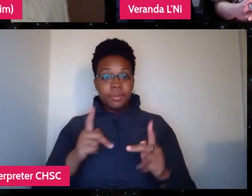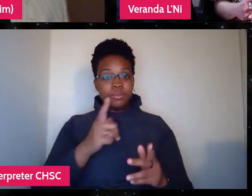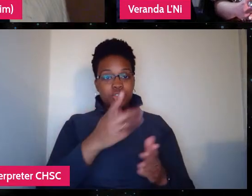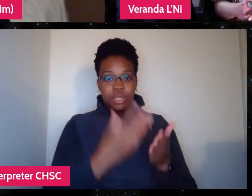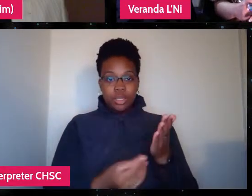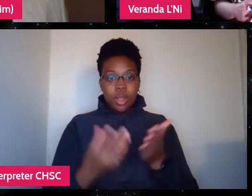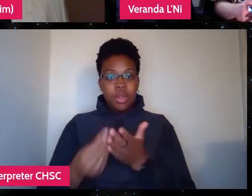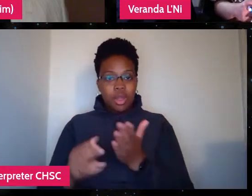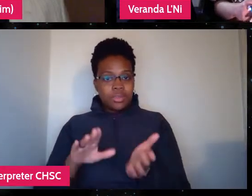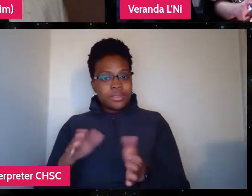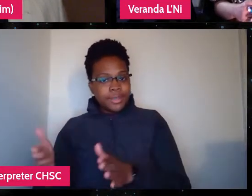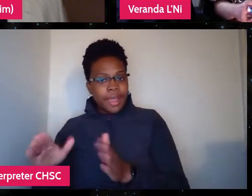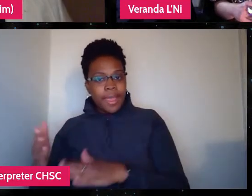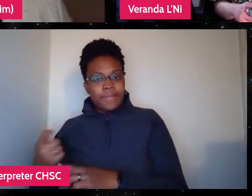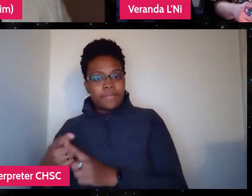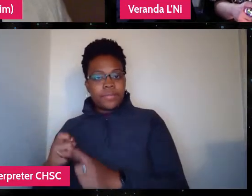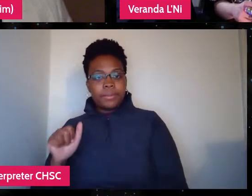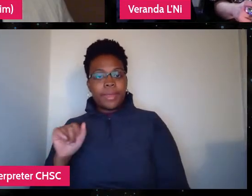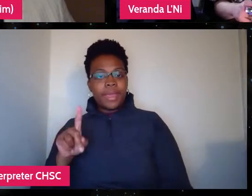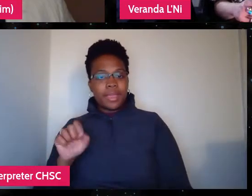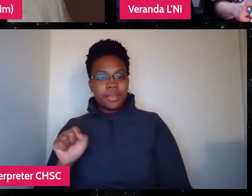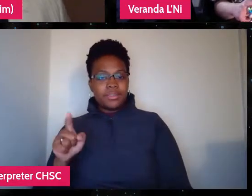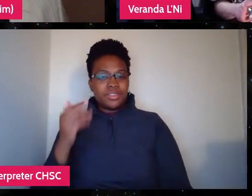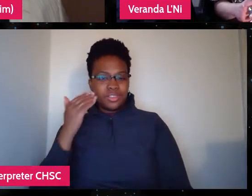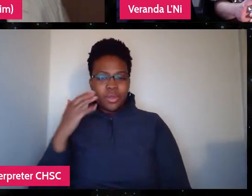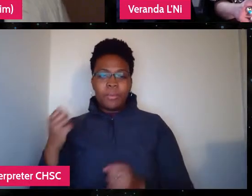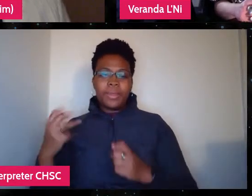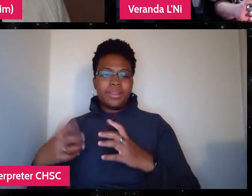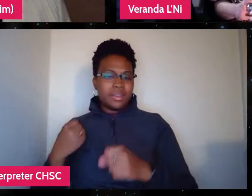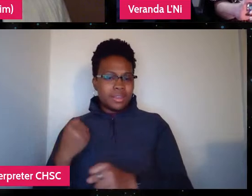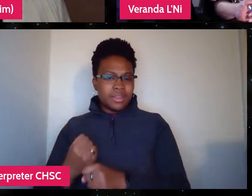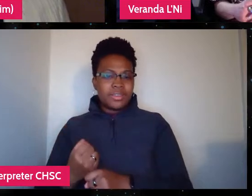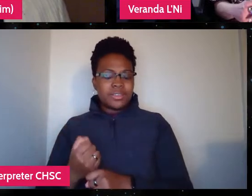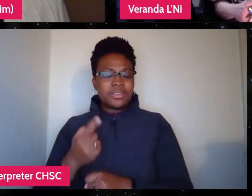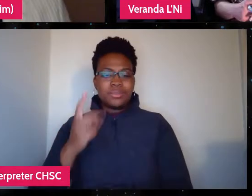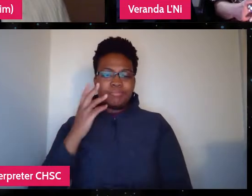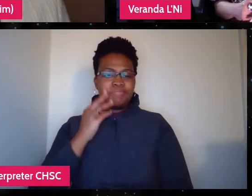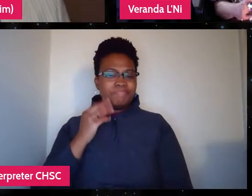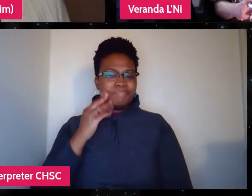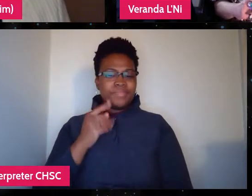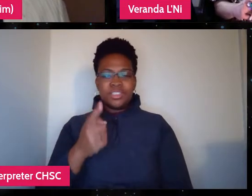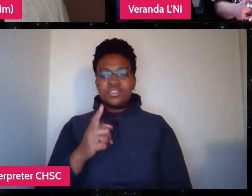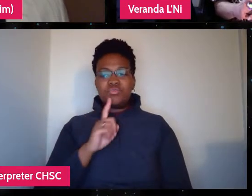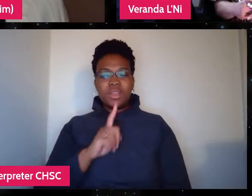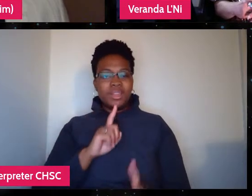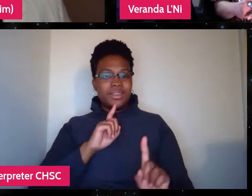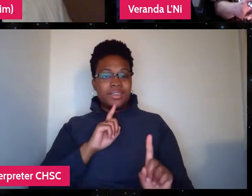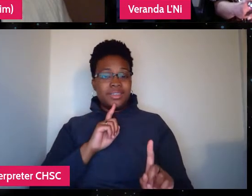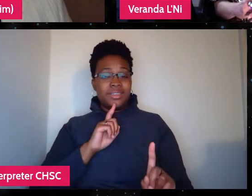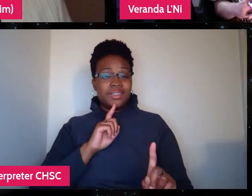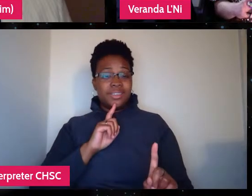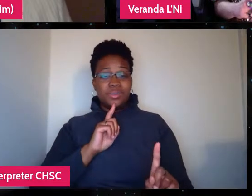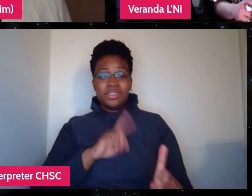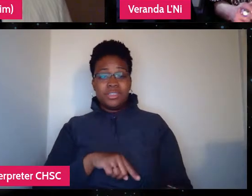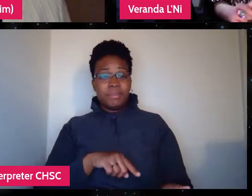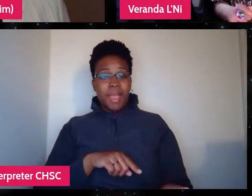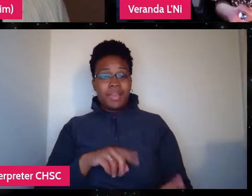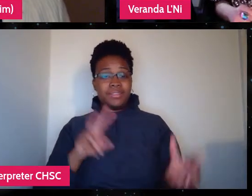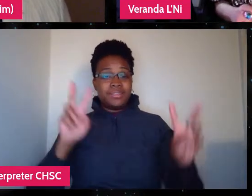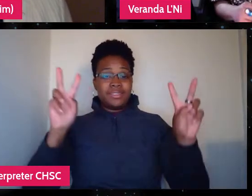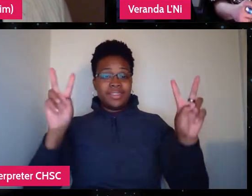AIDS. And that she's known over the years. So she just really responded to the